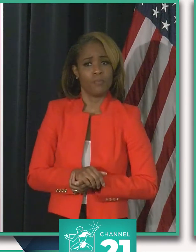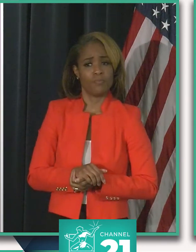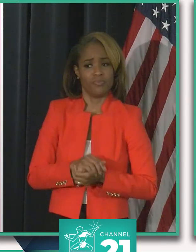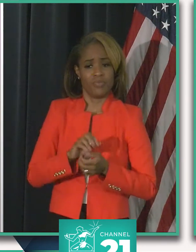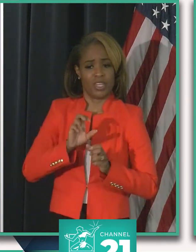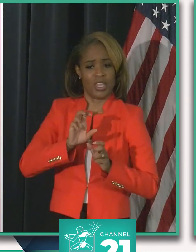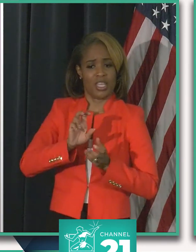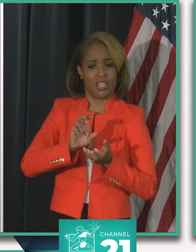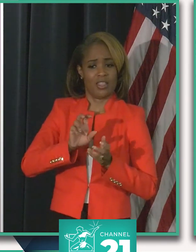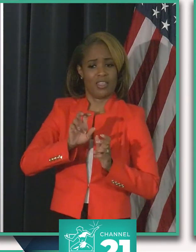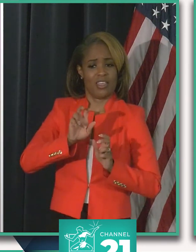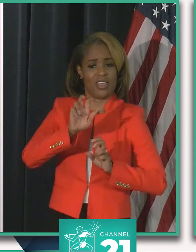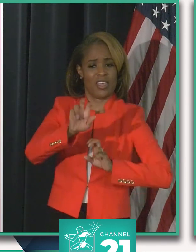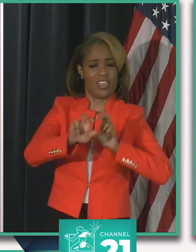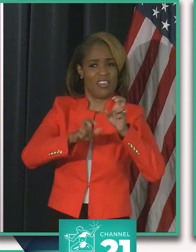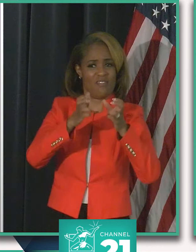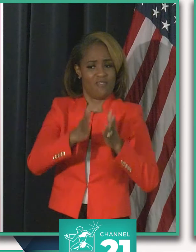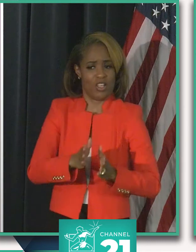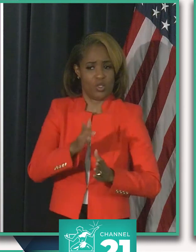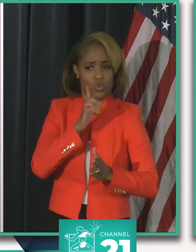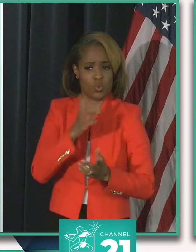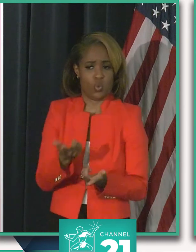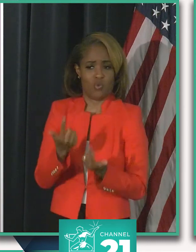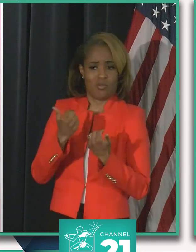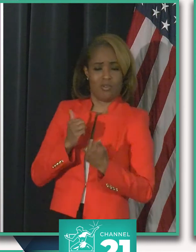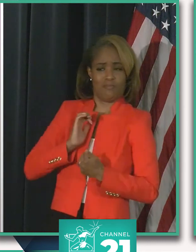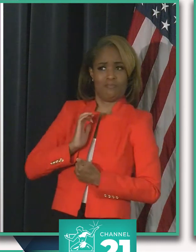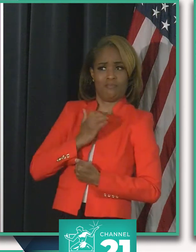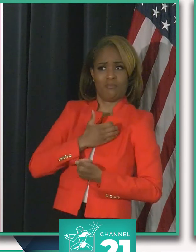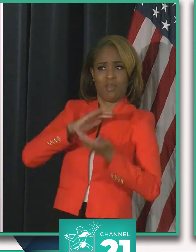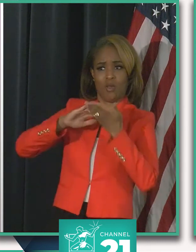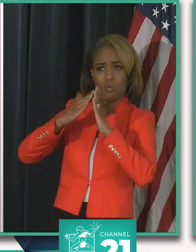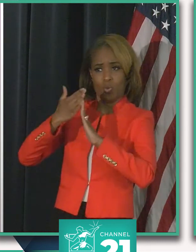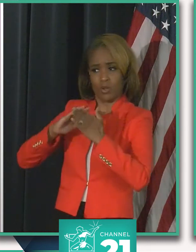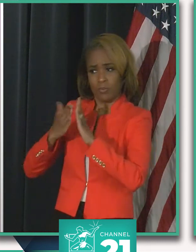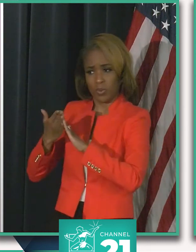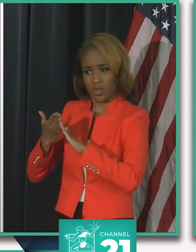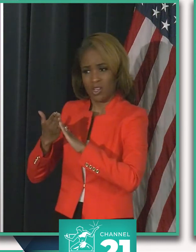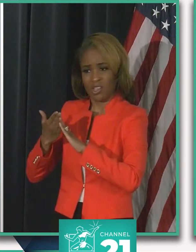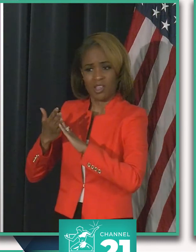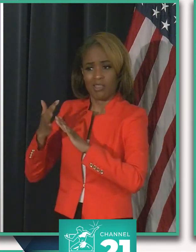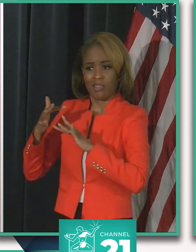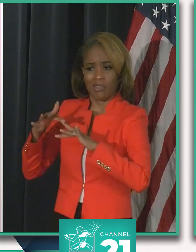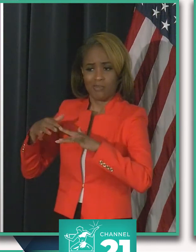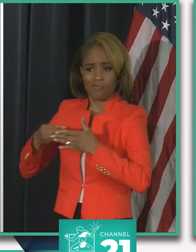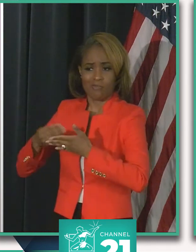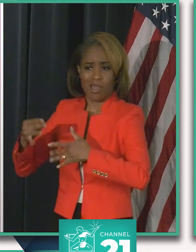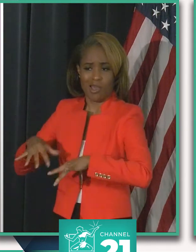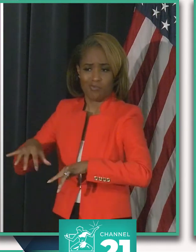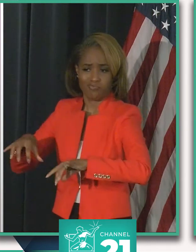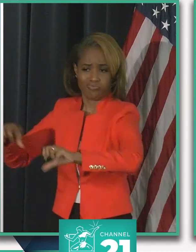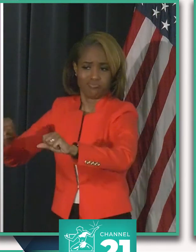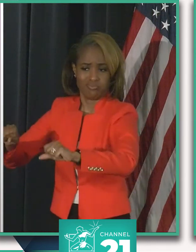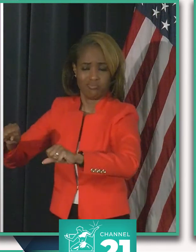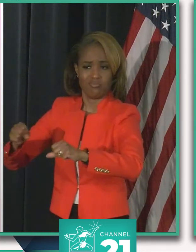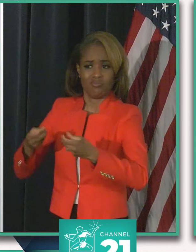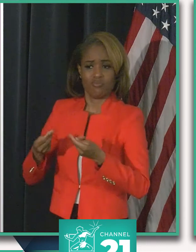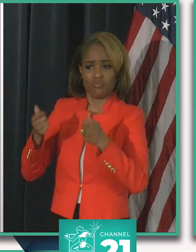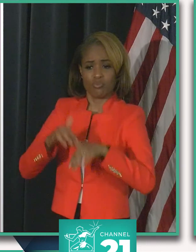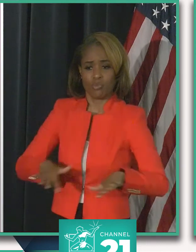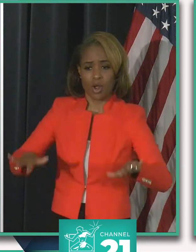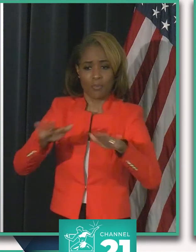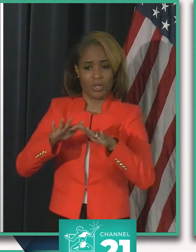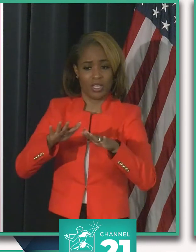investors that's coming into our community, buying up all this property and turning